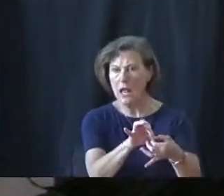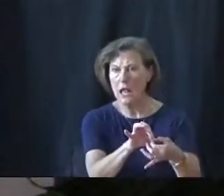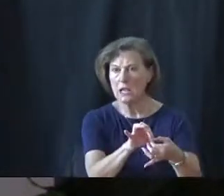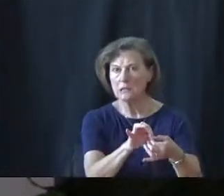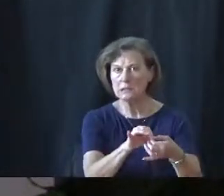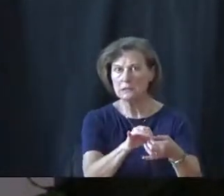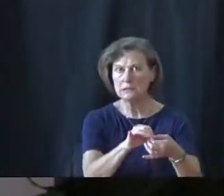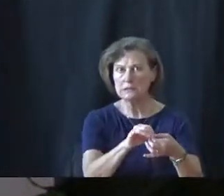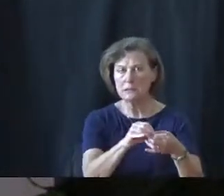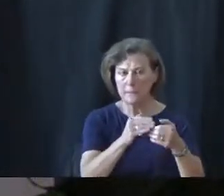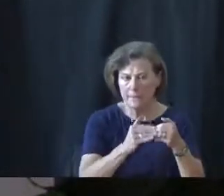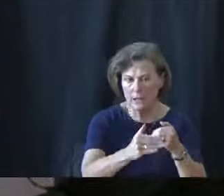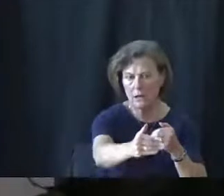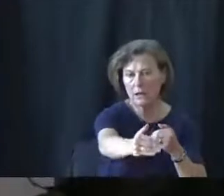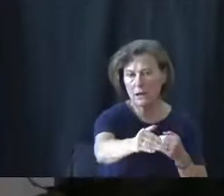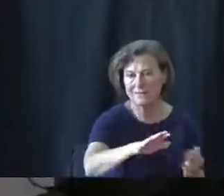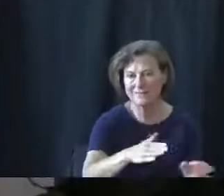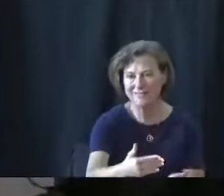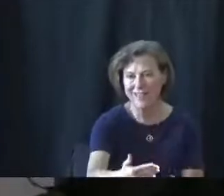beyond death.